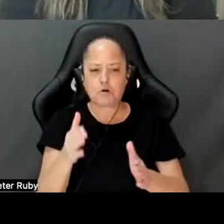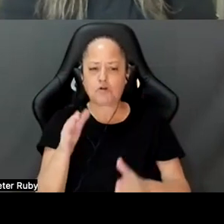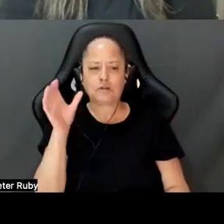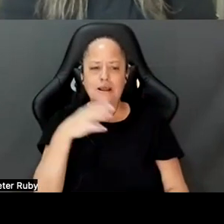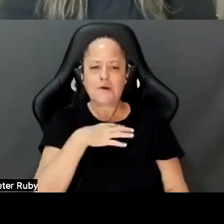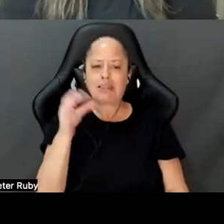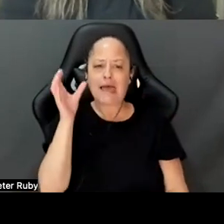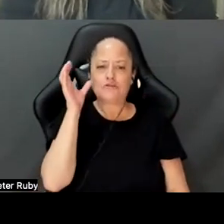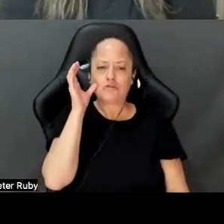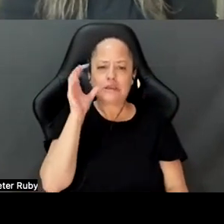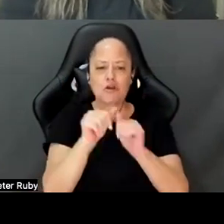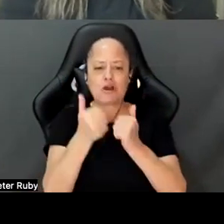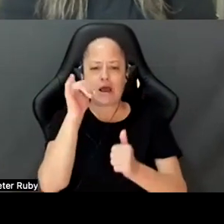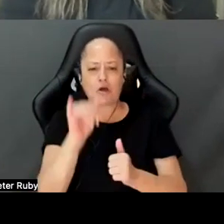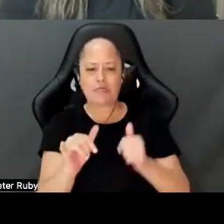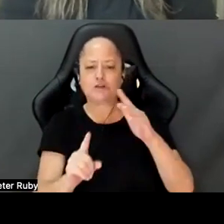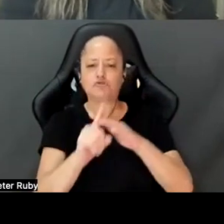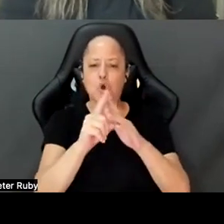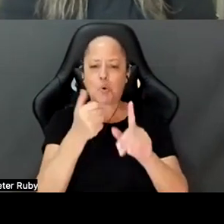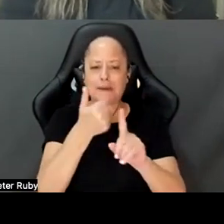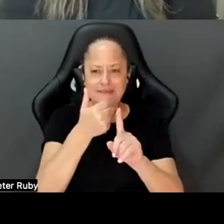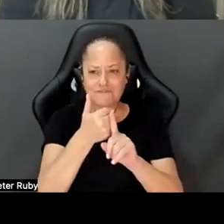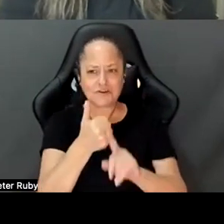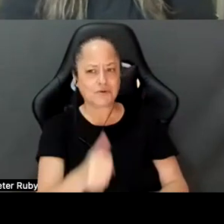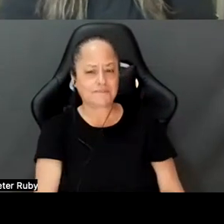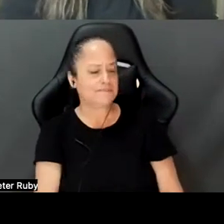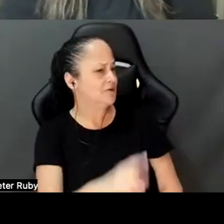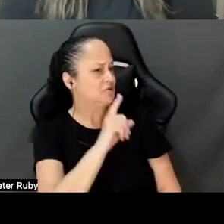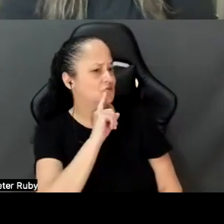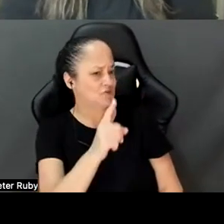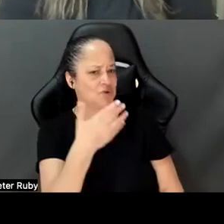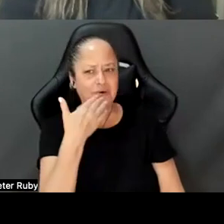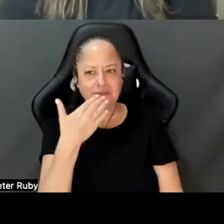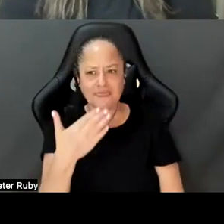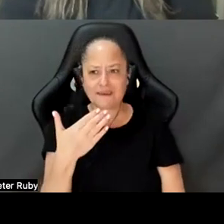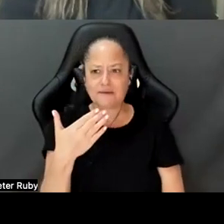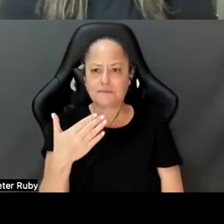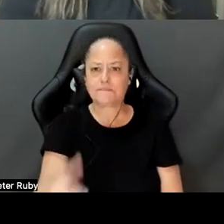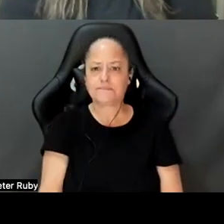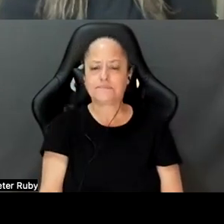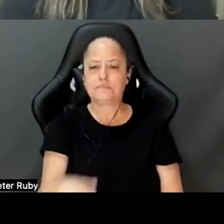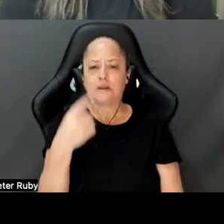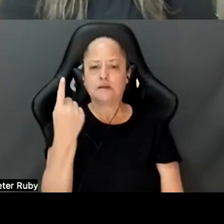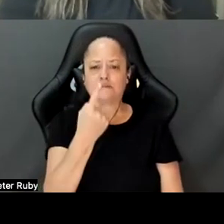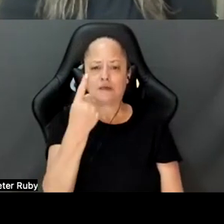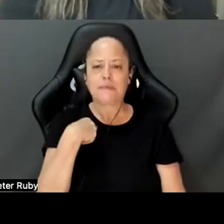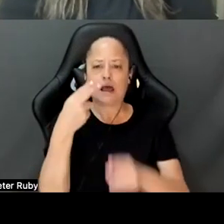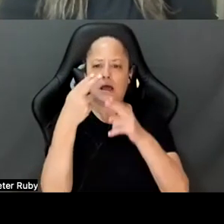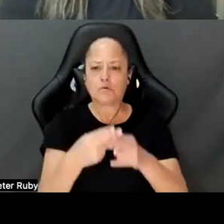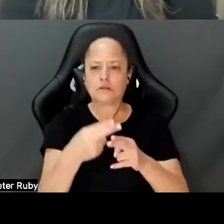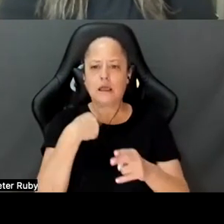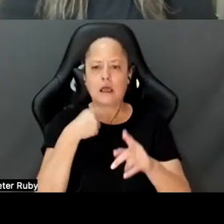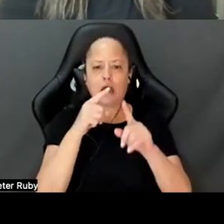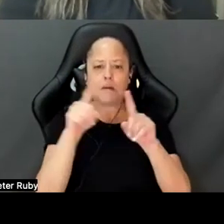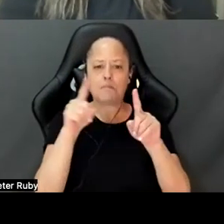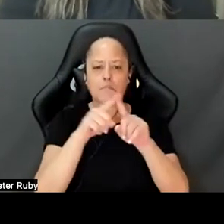hear how that's really shown itself for you. For sure, thank you. So something I'll name too is I'm